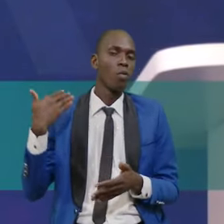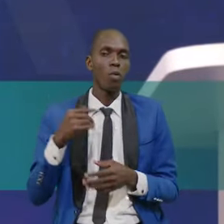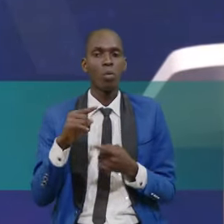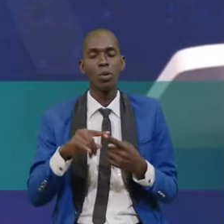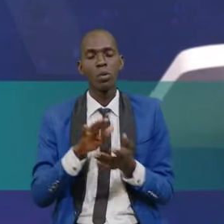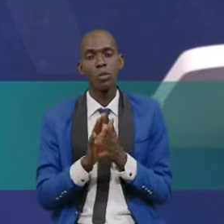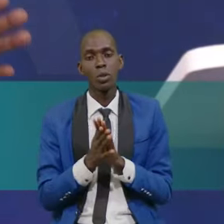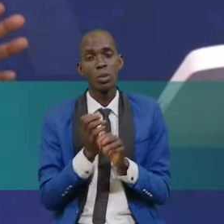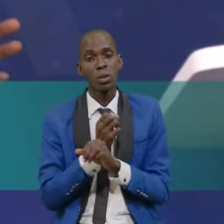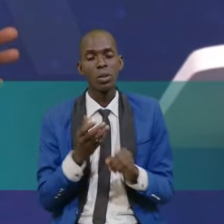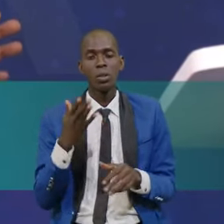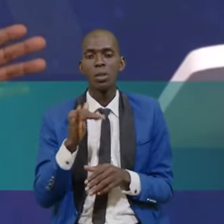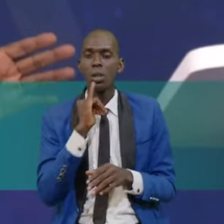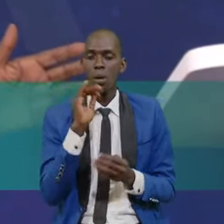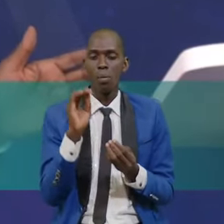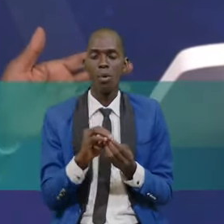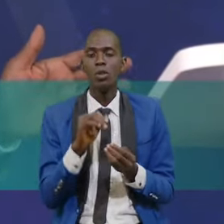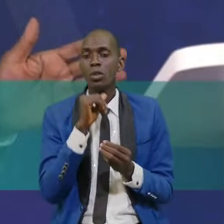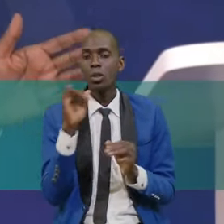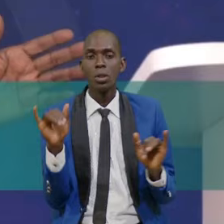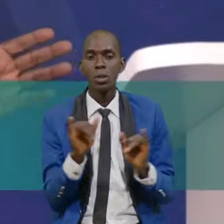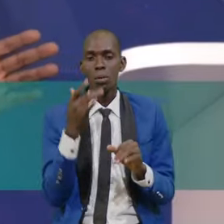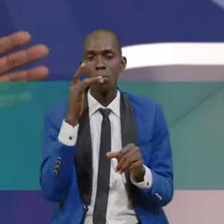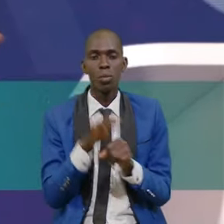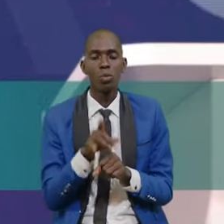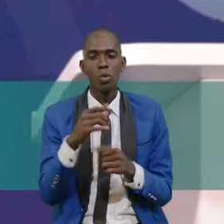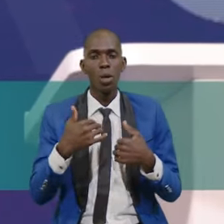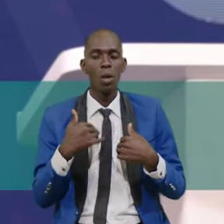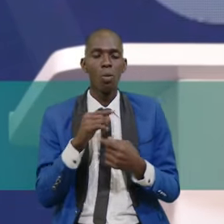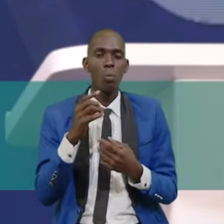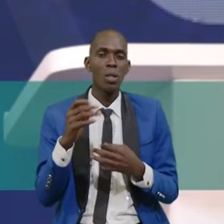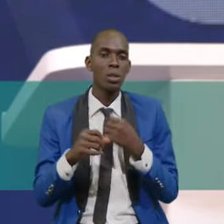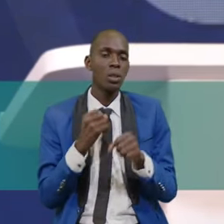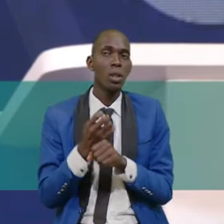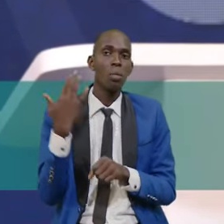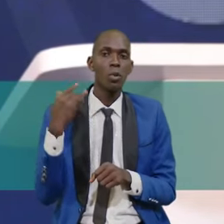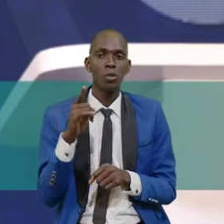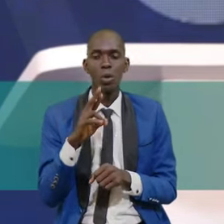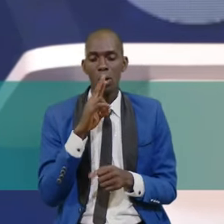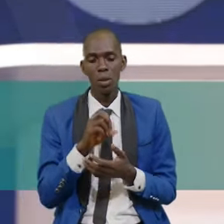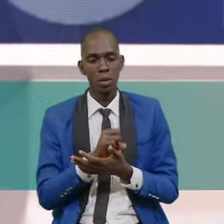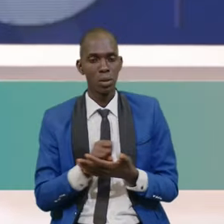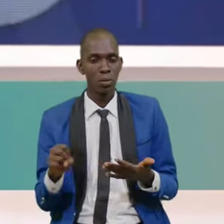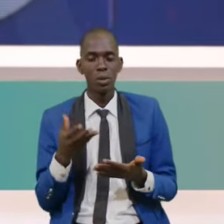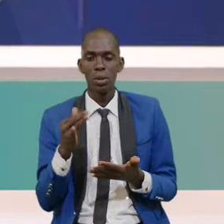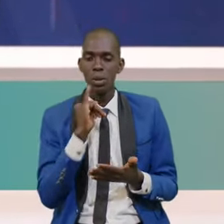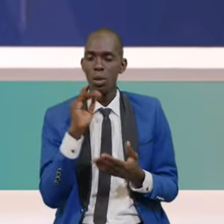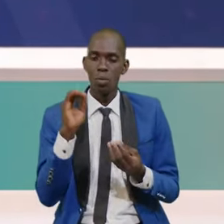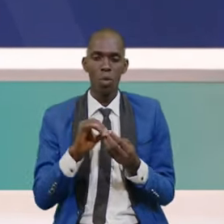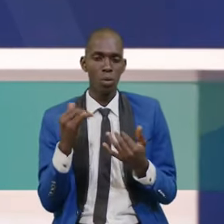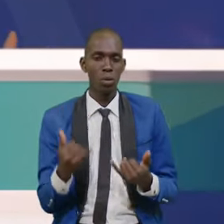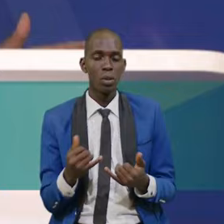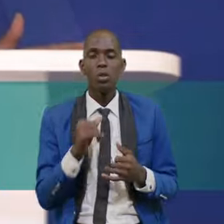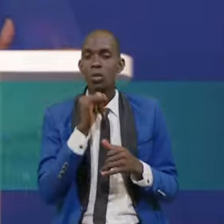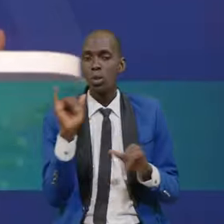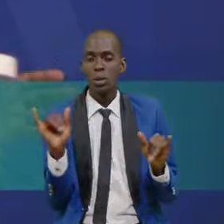is more. Not the promises you had many years ago, you were sanctified. There is more. Not the promises you